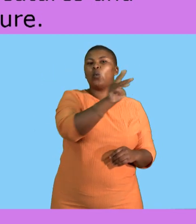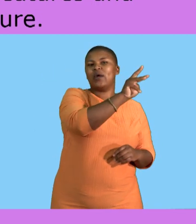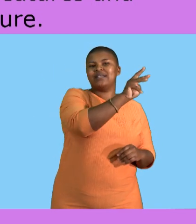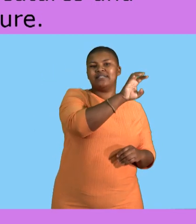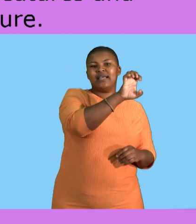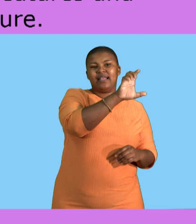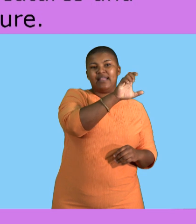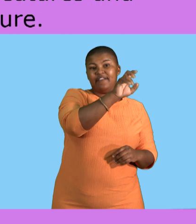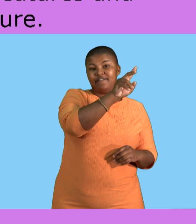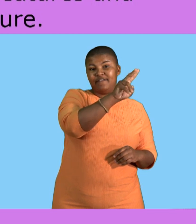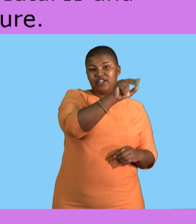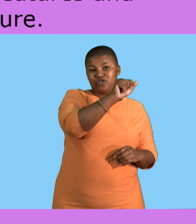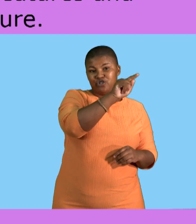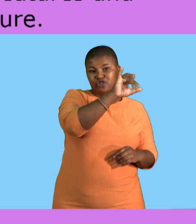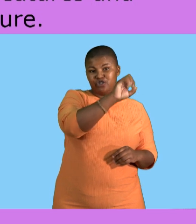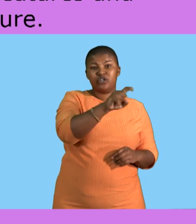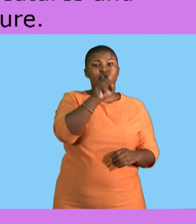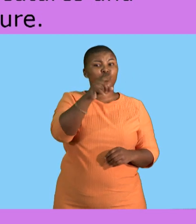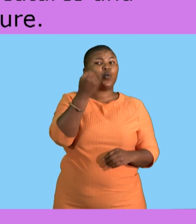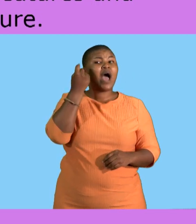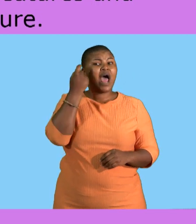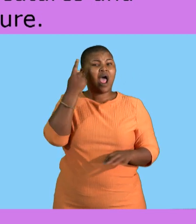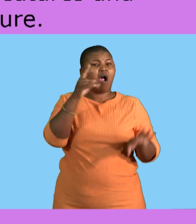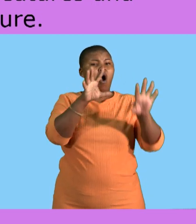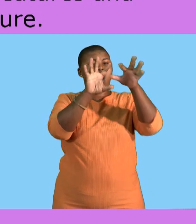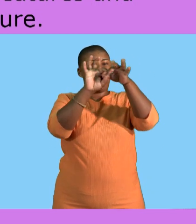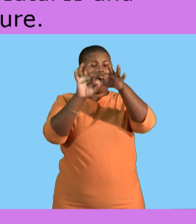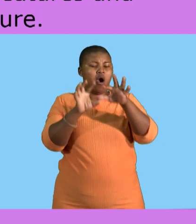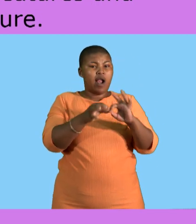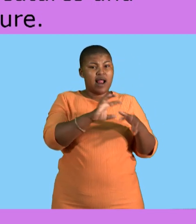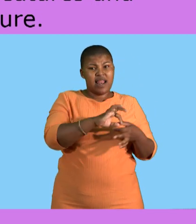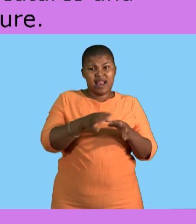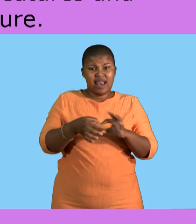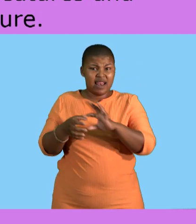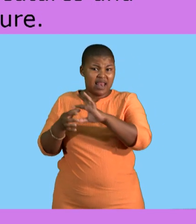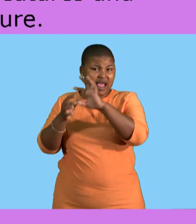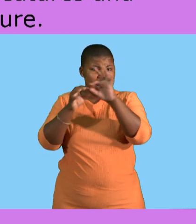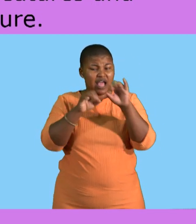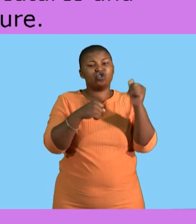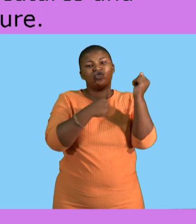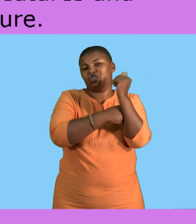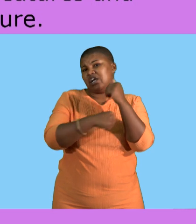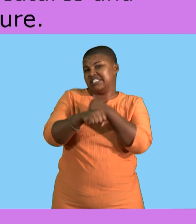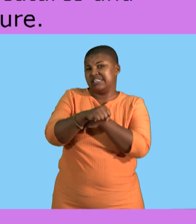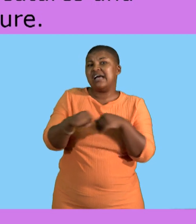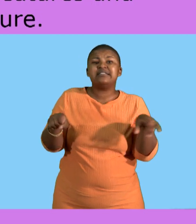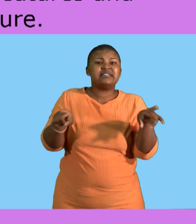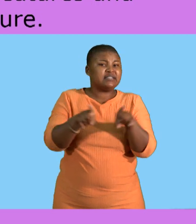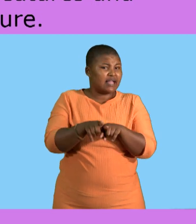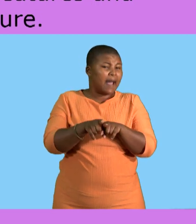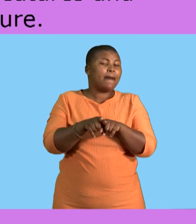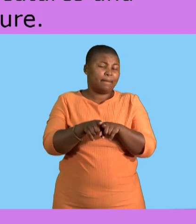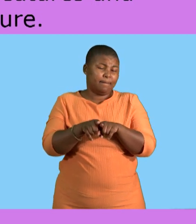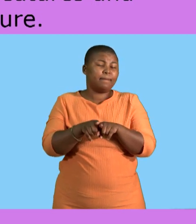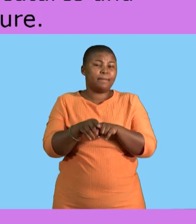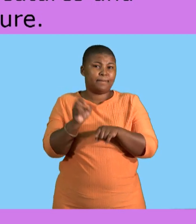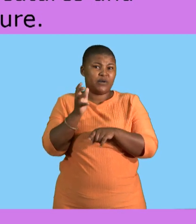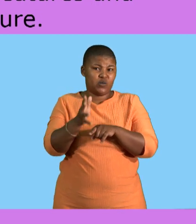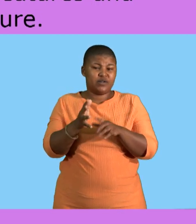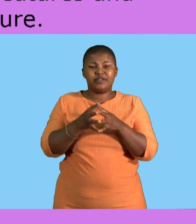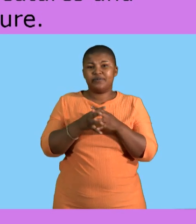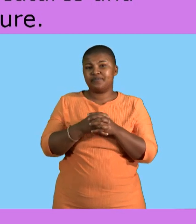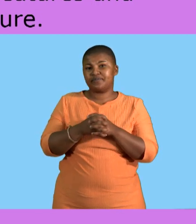then lastly, connect the features shown on elevation maps with features and perspectives shown on a floor plan of